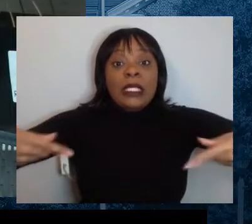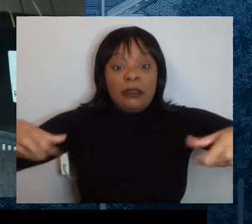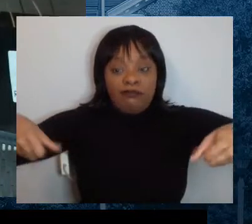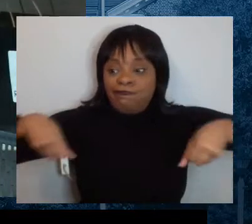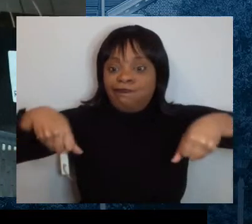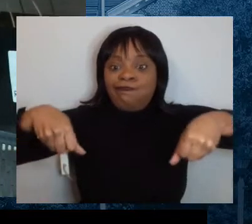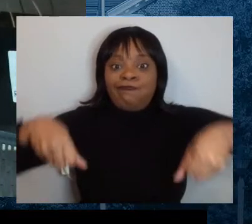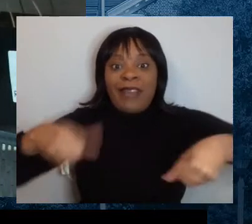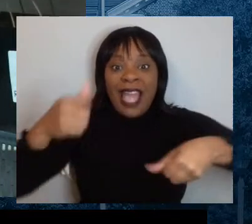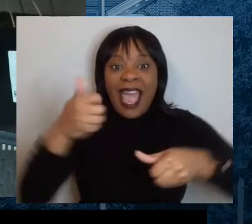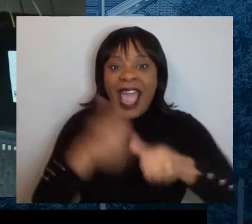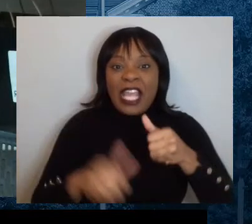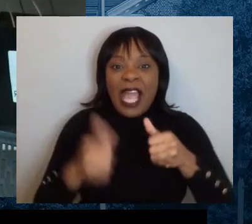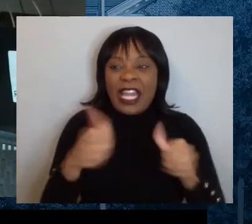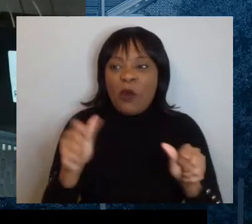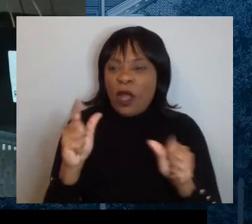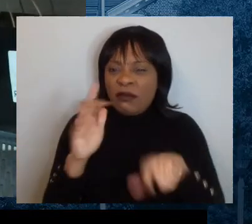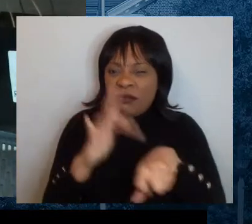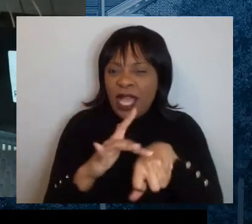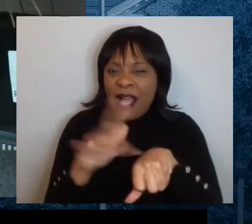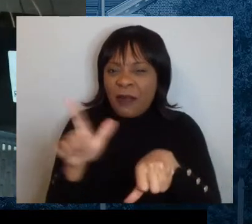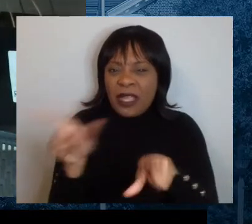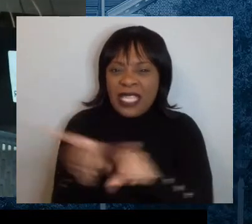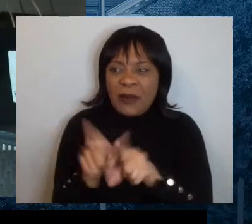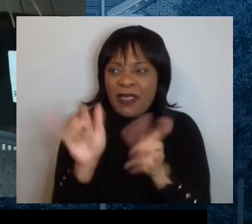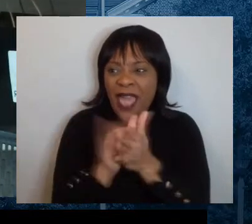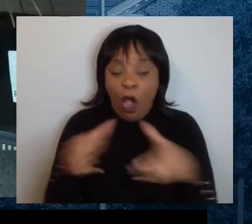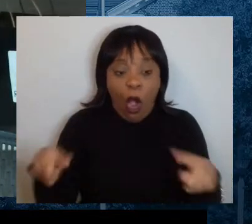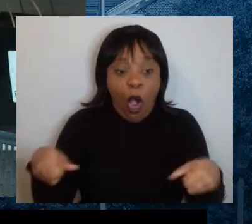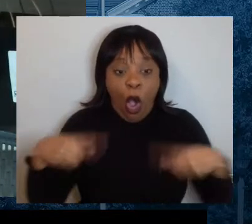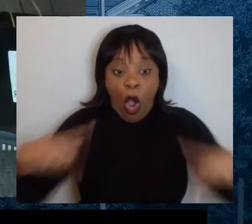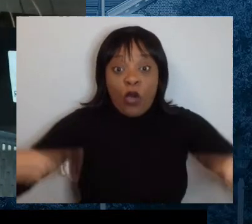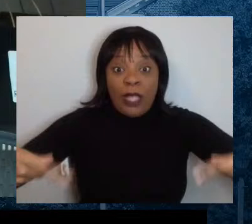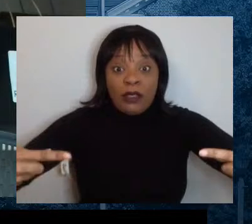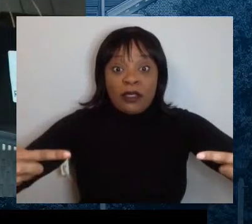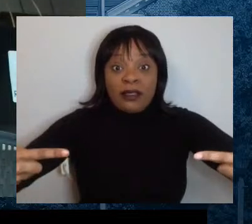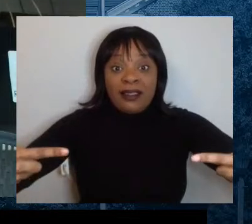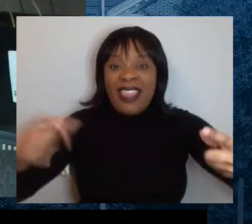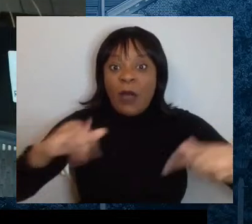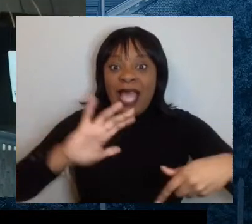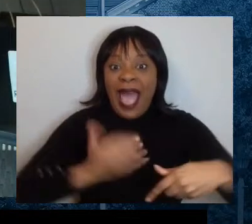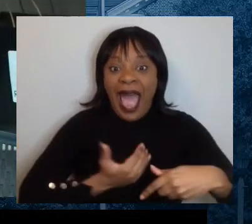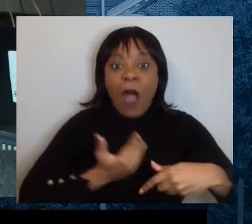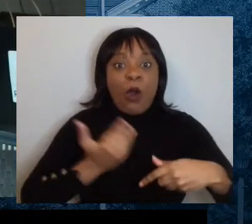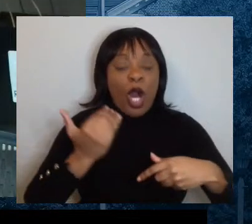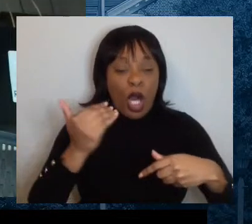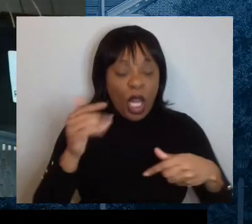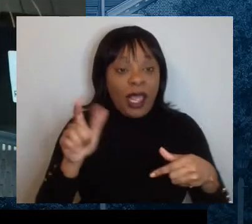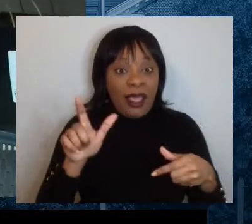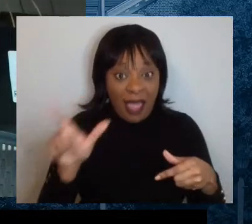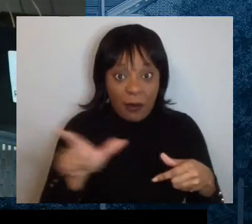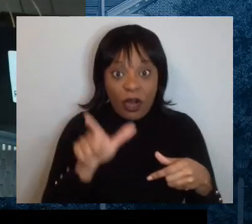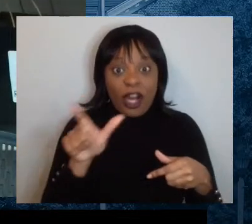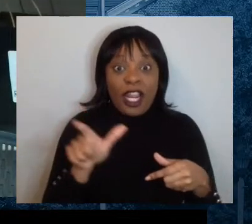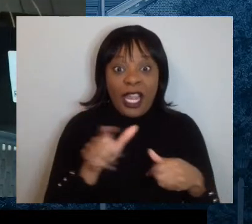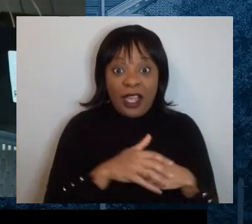library like that? Yeah, they had that. That was our library. The bookmobile, there you go. Bookmobile. We probably still have them. And that's a